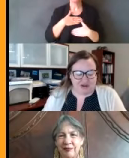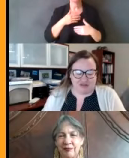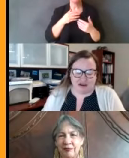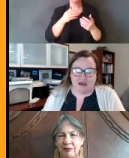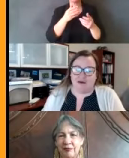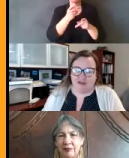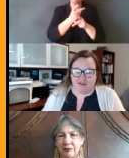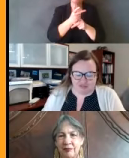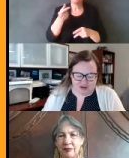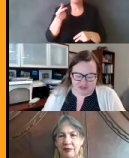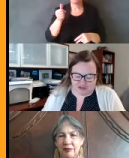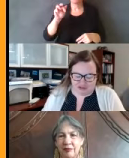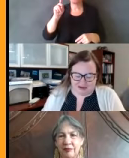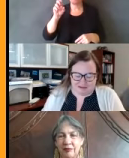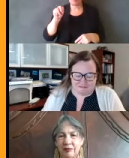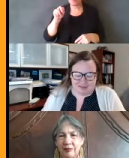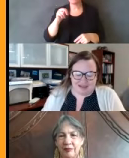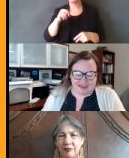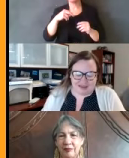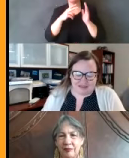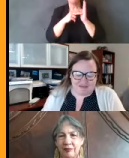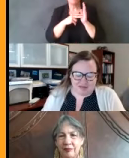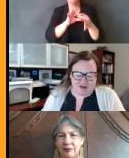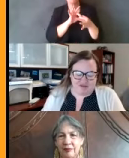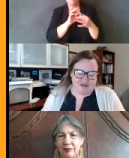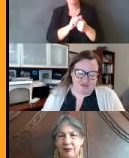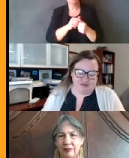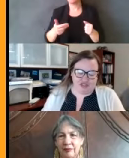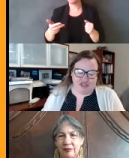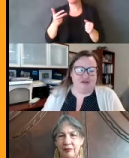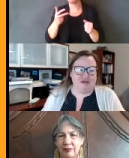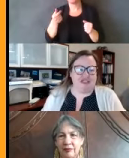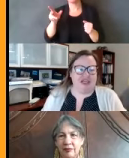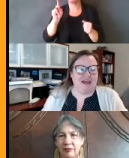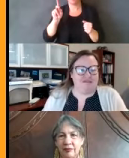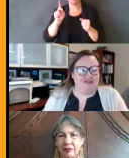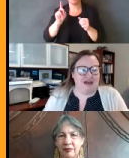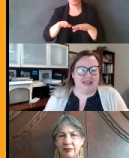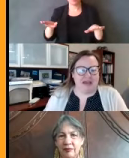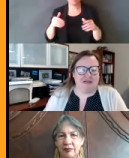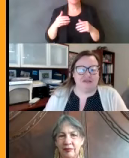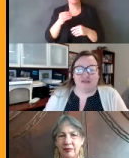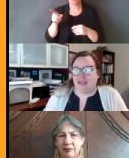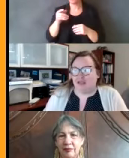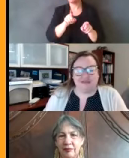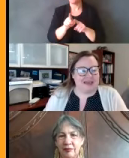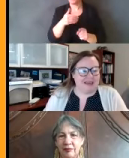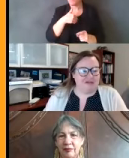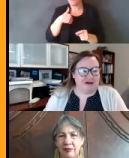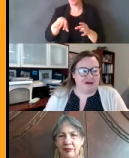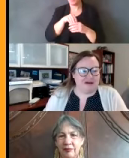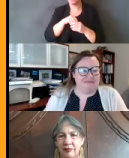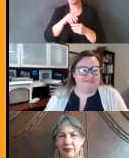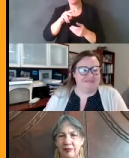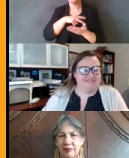bonding with her 3 above average grandchildren. And Diane is a member of the Falls Prevention Coalition of Nevada County. So thank you,